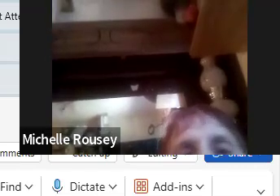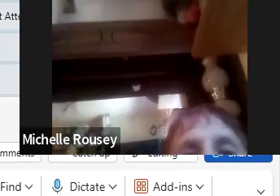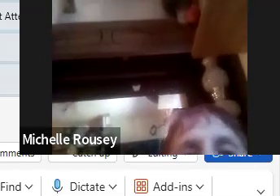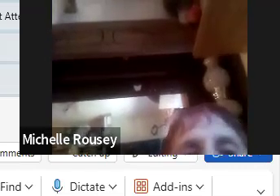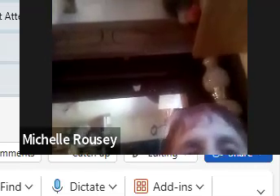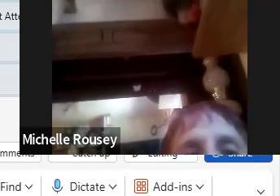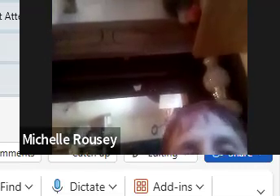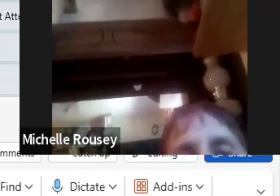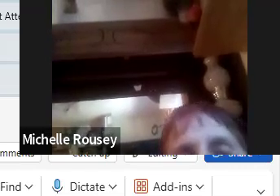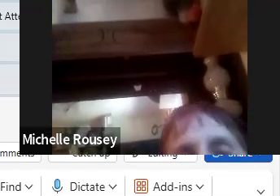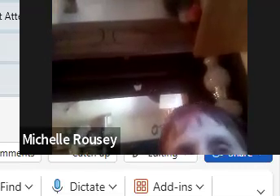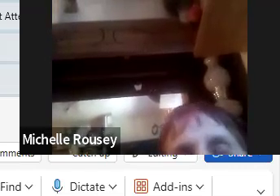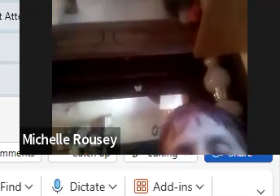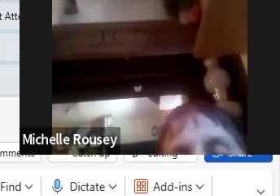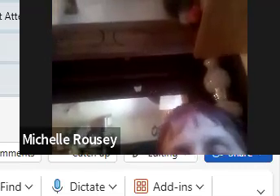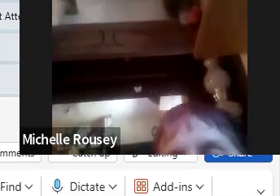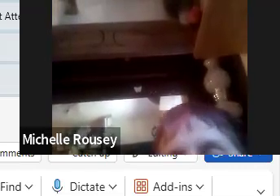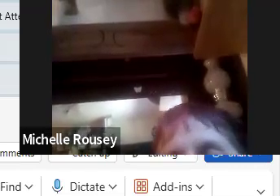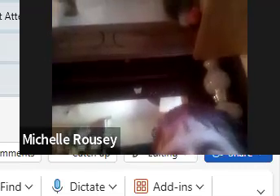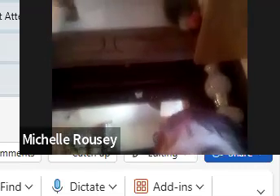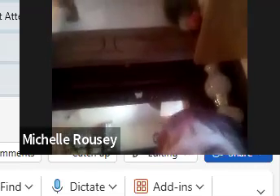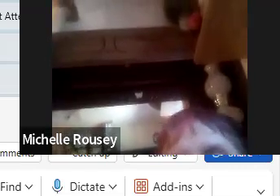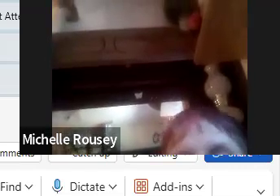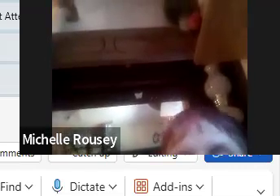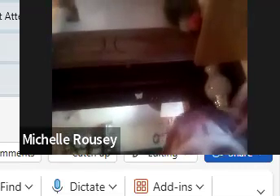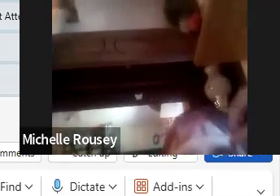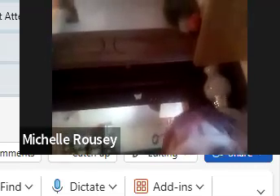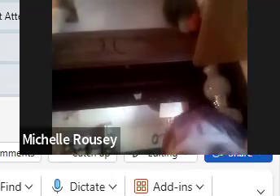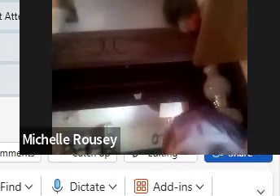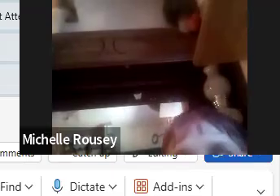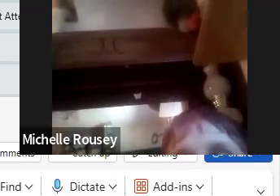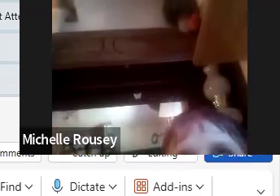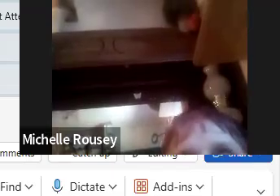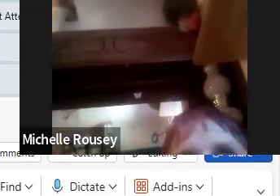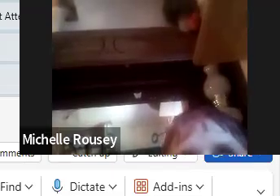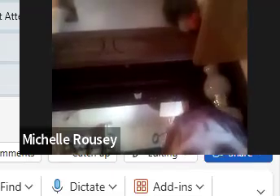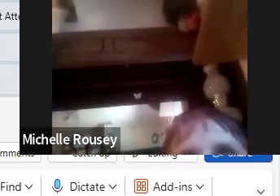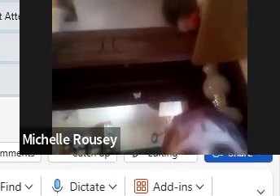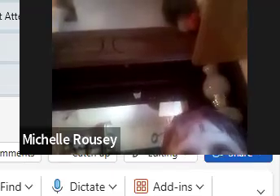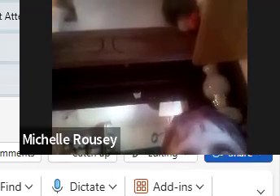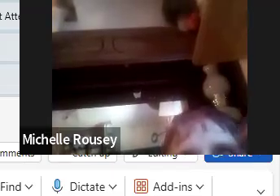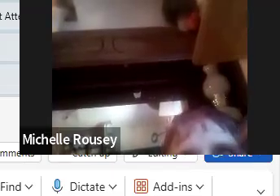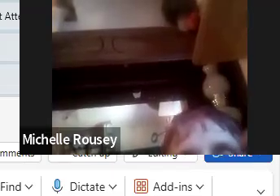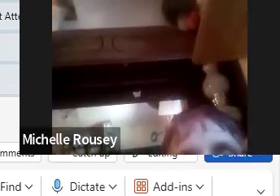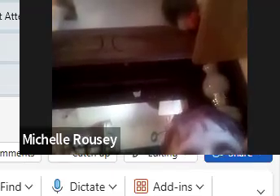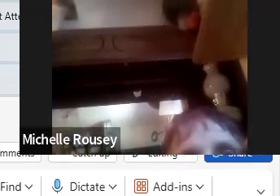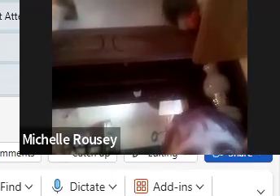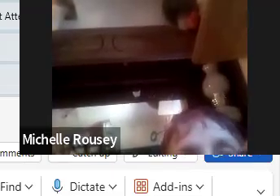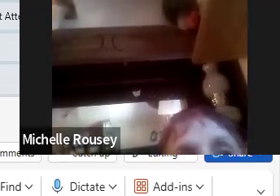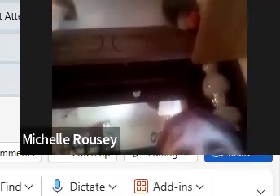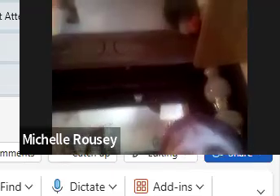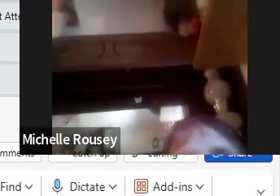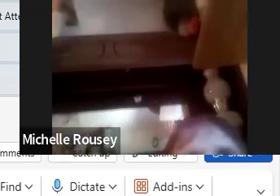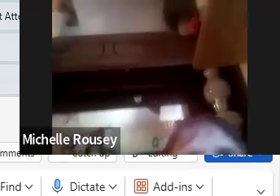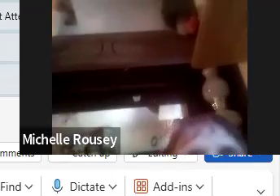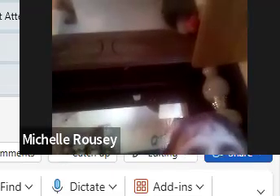projects of what they thought was expected of them. So that's why I'm saying I think we need to be specific. If we